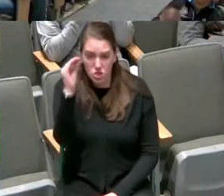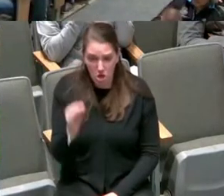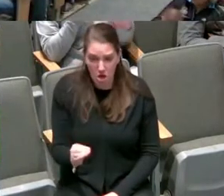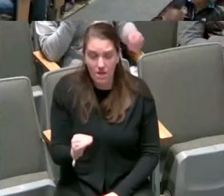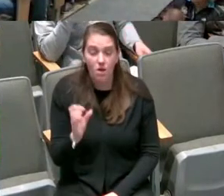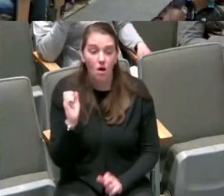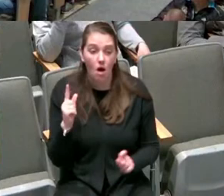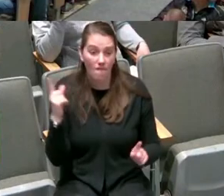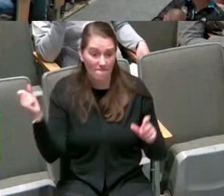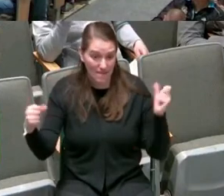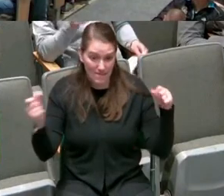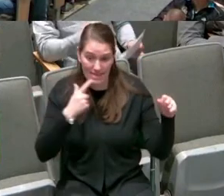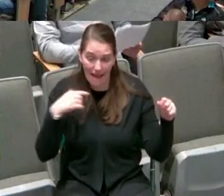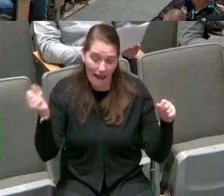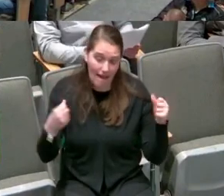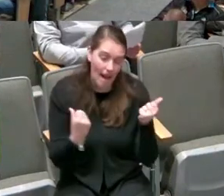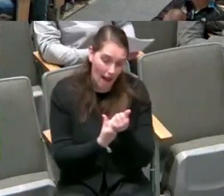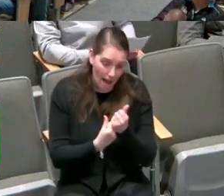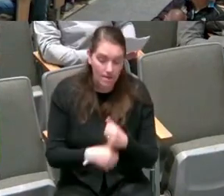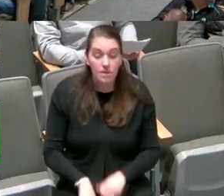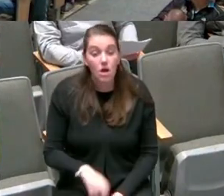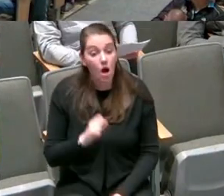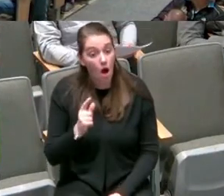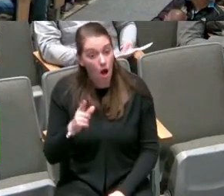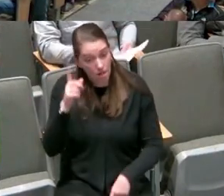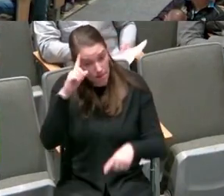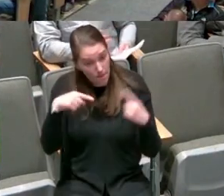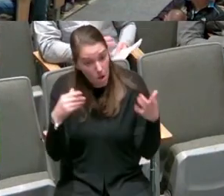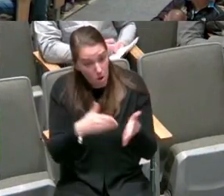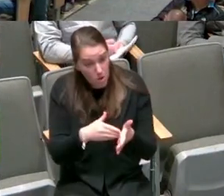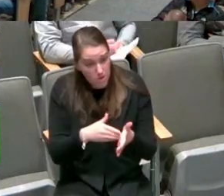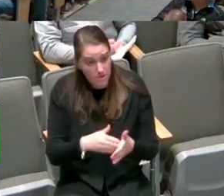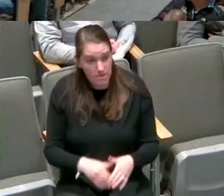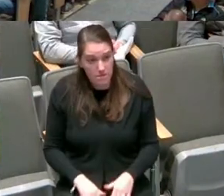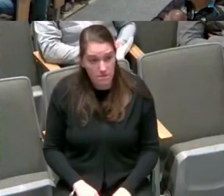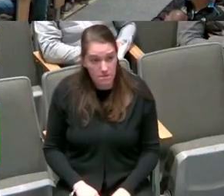say aye all opposed